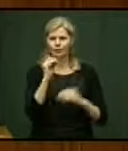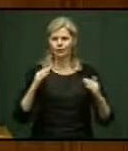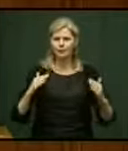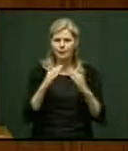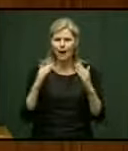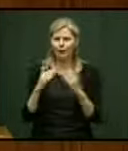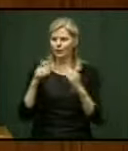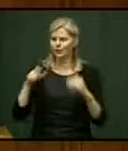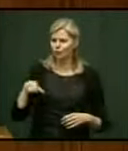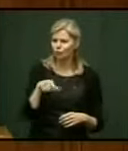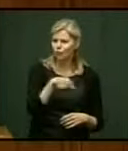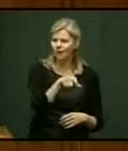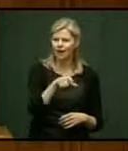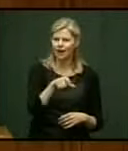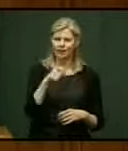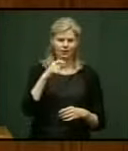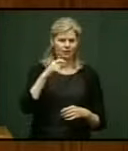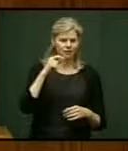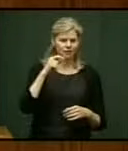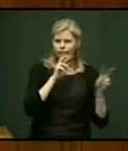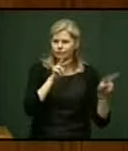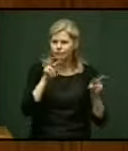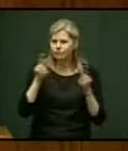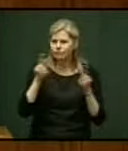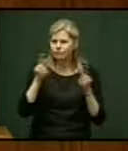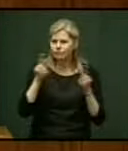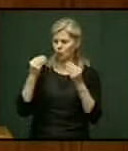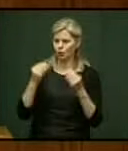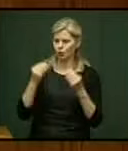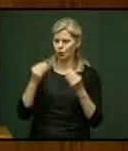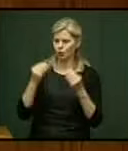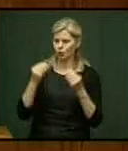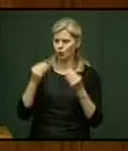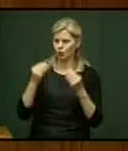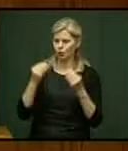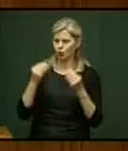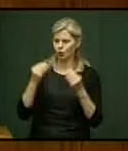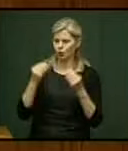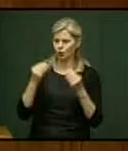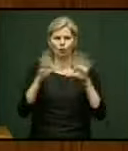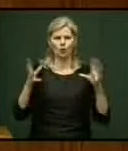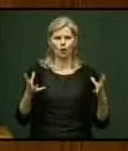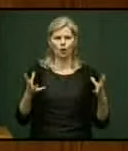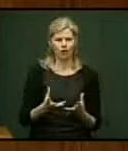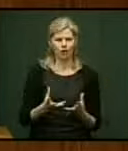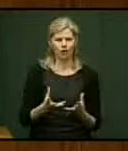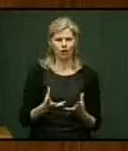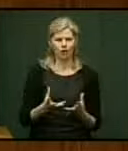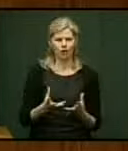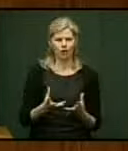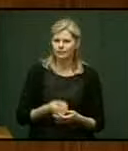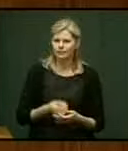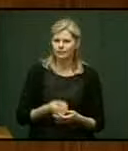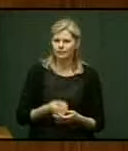places that taught me a deep love and respect of the natural world that sustains us. However, the wild